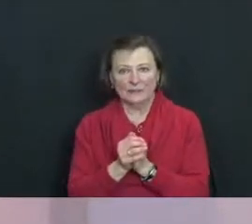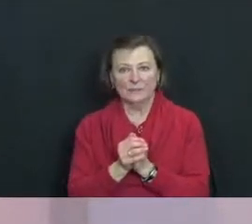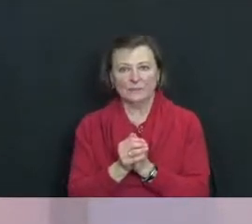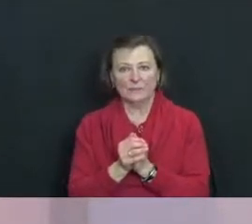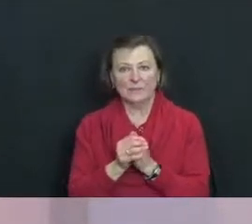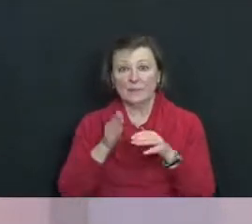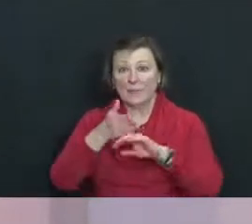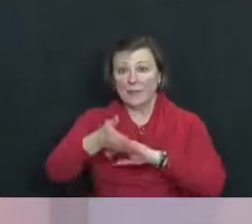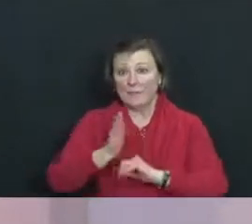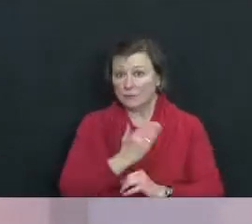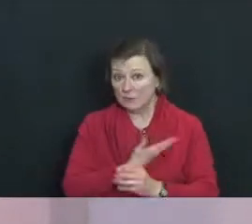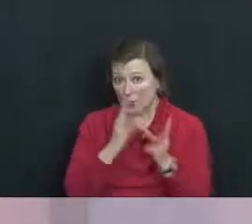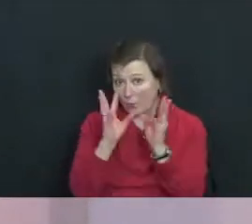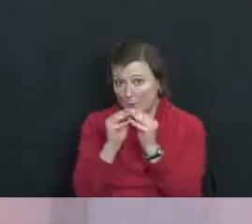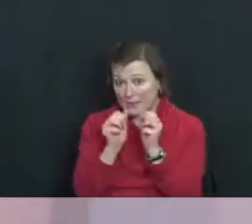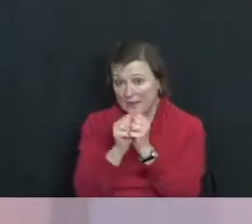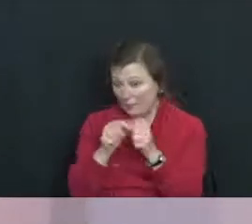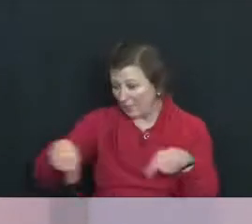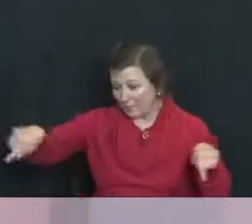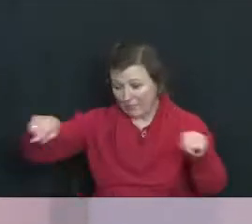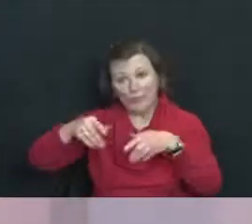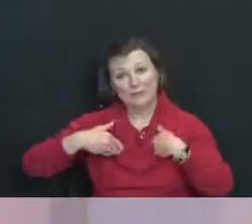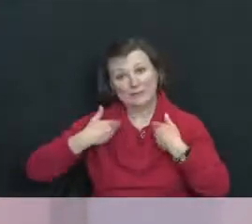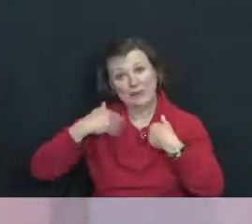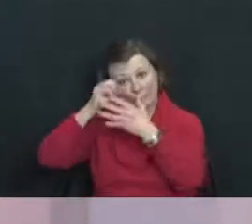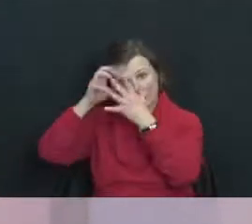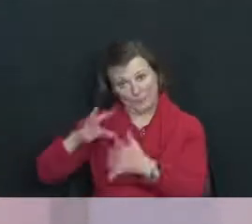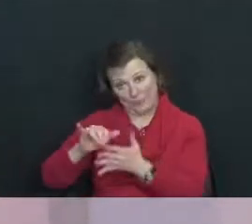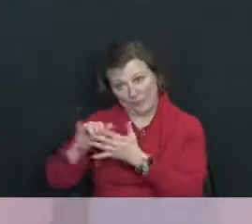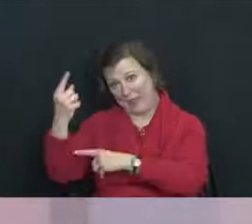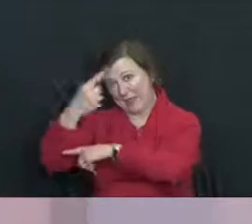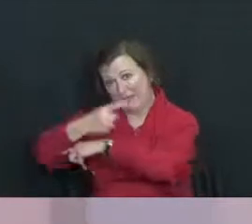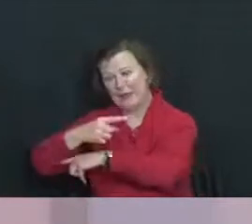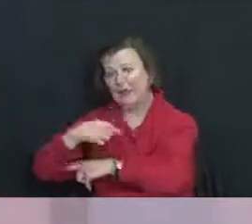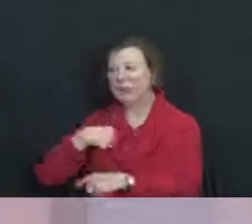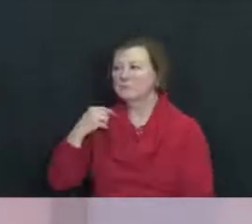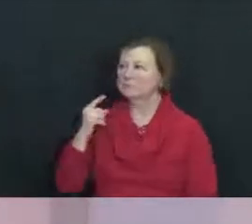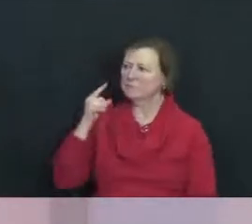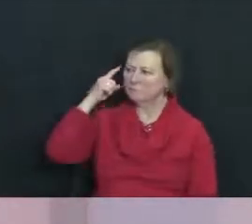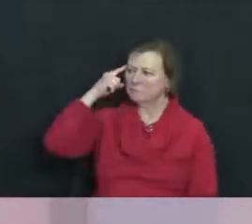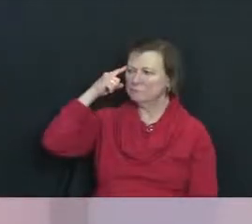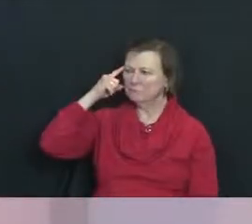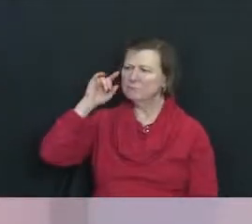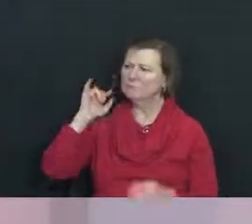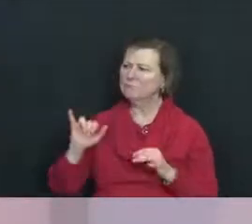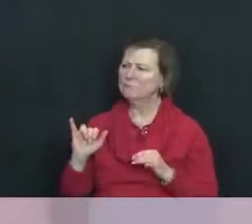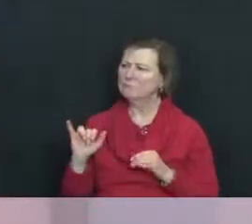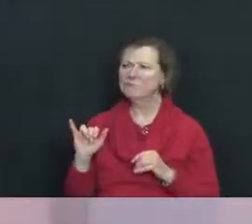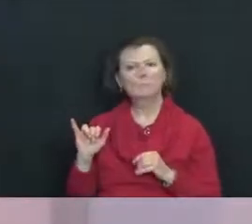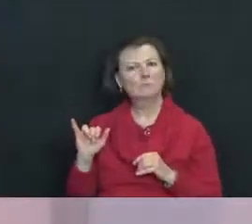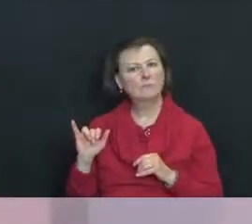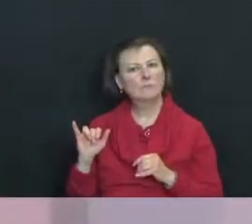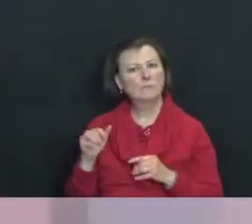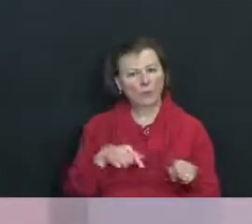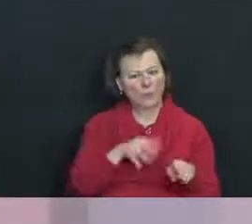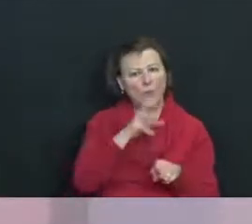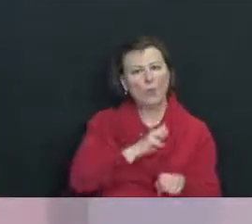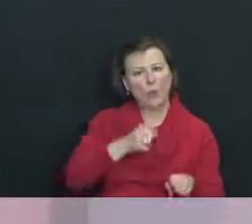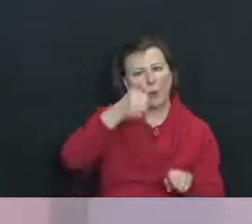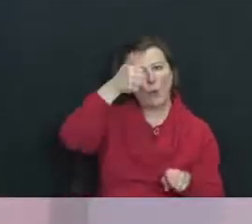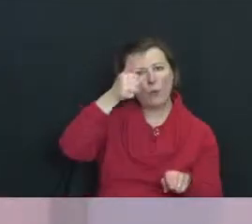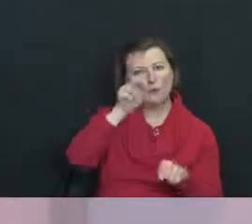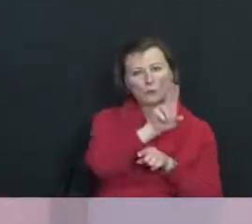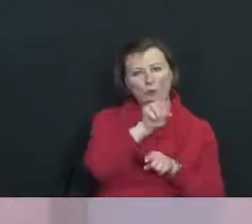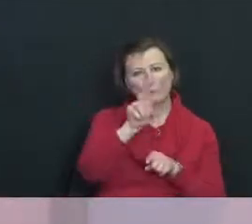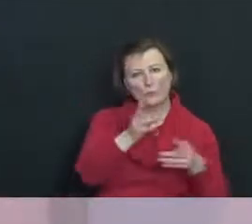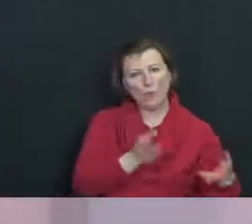After our meeting with these young evangelical students that afternoon, it dawned on me what these elder Unitarian Universalists